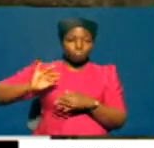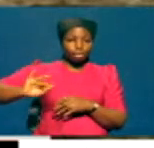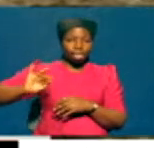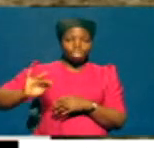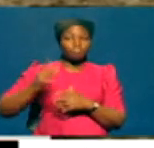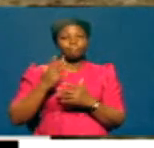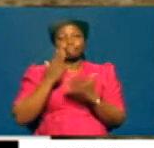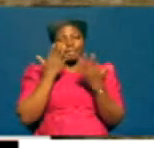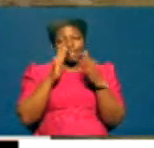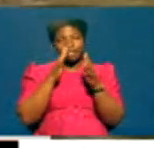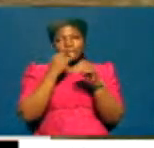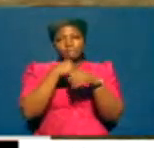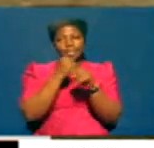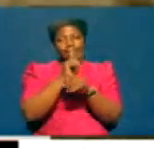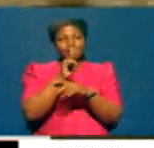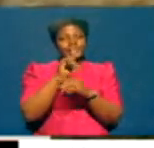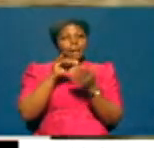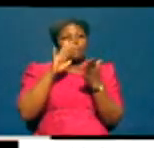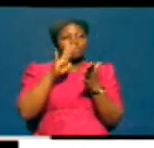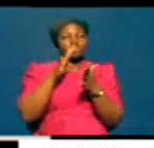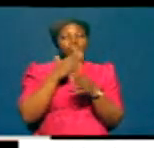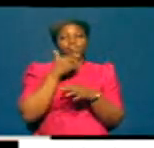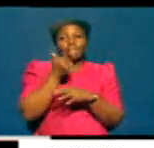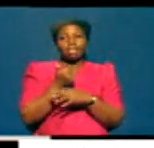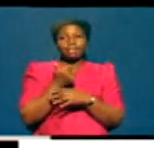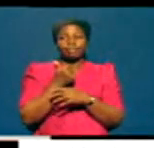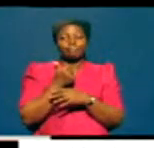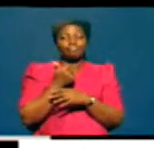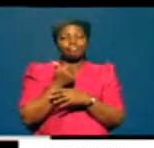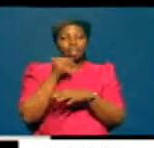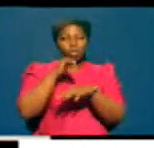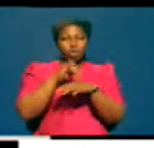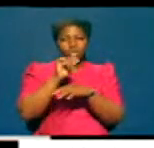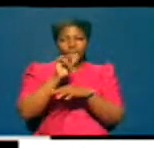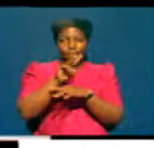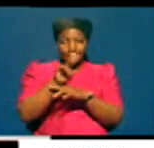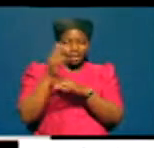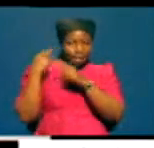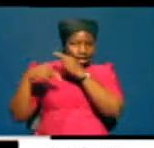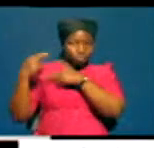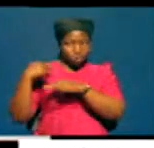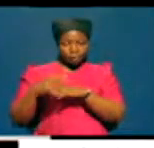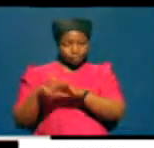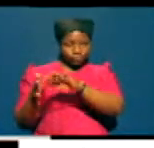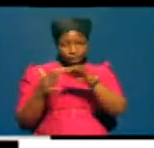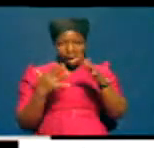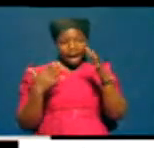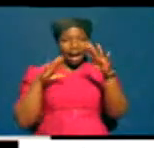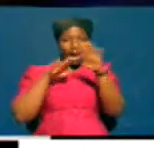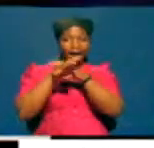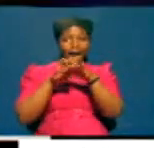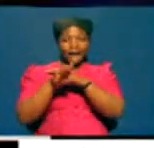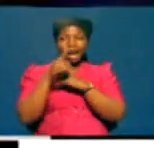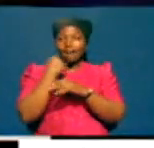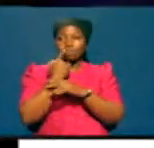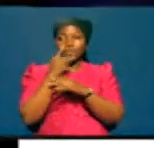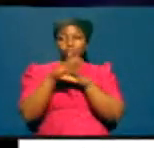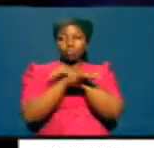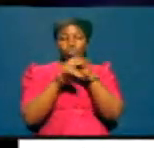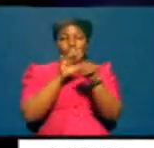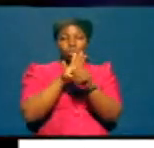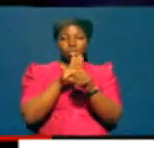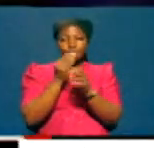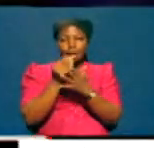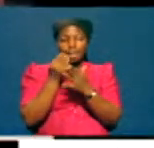expensive series in television history. Finally, a hacker who stole $600 million worth of cryptocurrency has now returned most